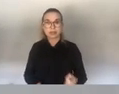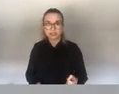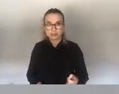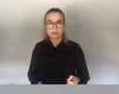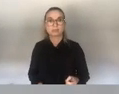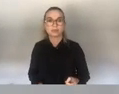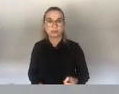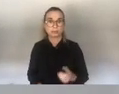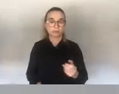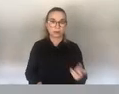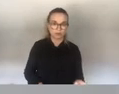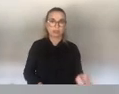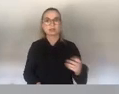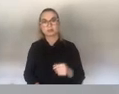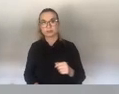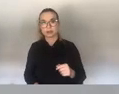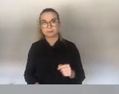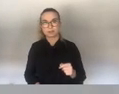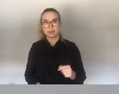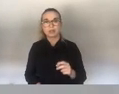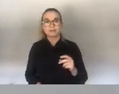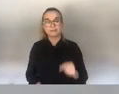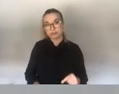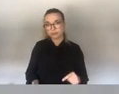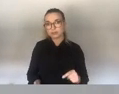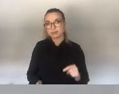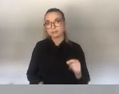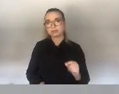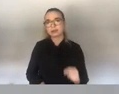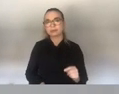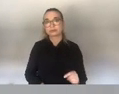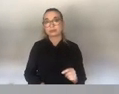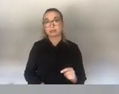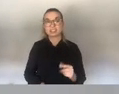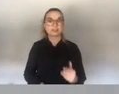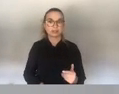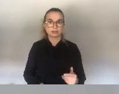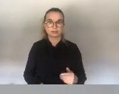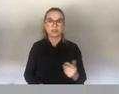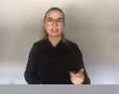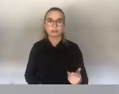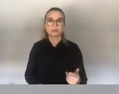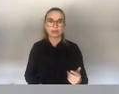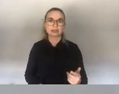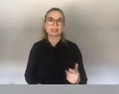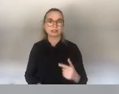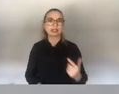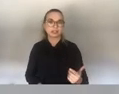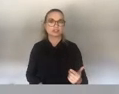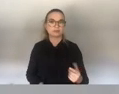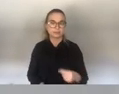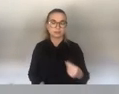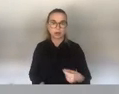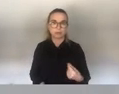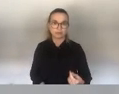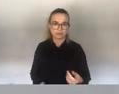subscription-based packages that provide both hardware and software. For veterans, mental health treatment is free. Funding goes directly to the